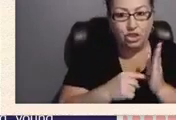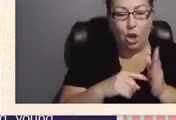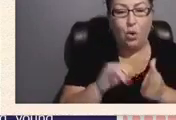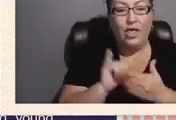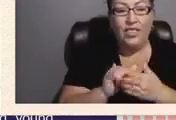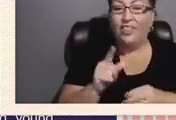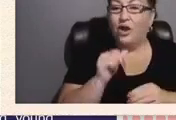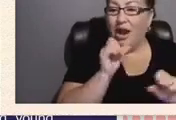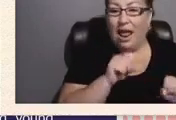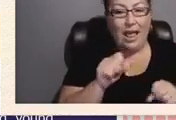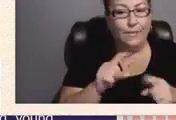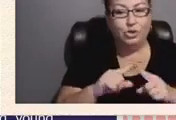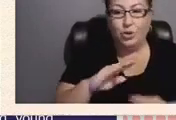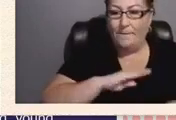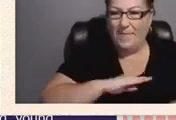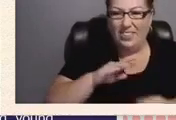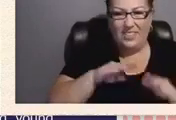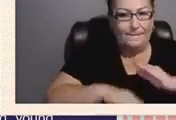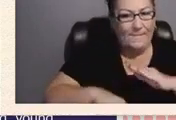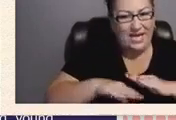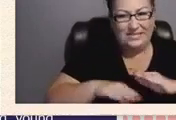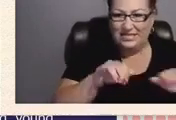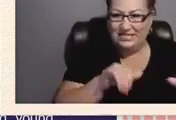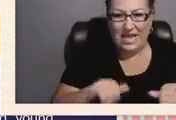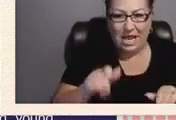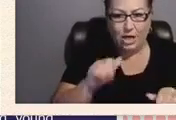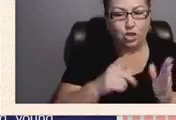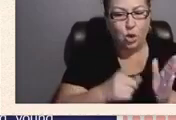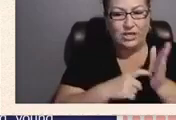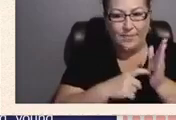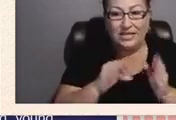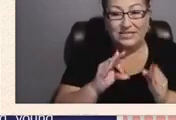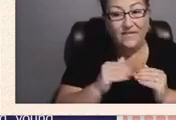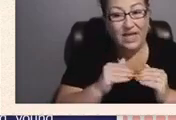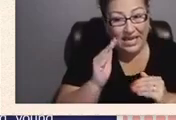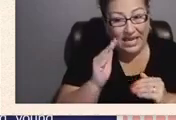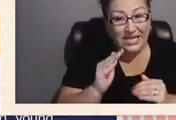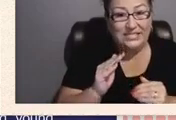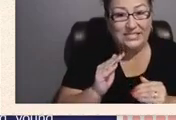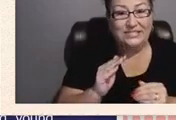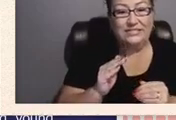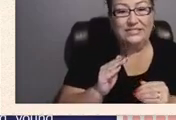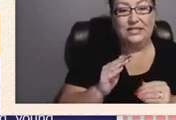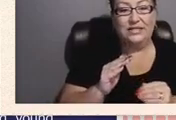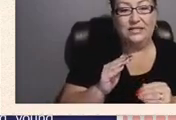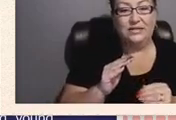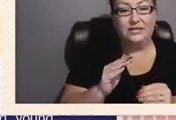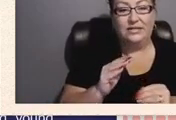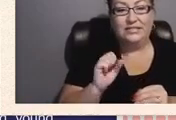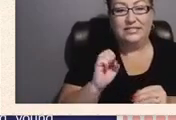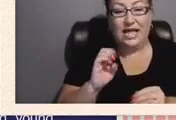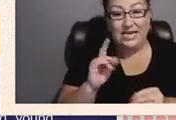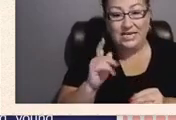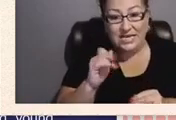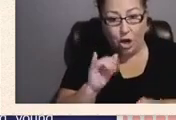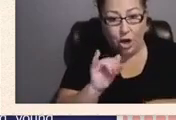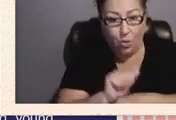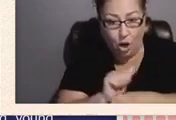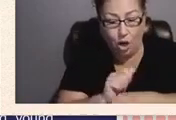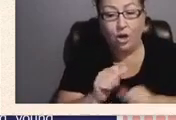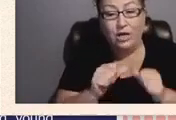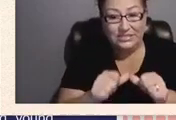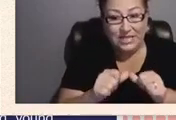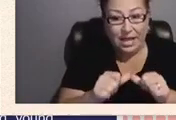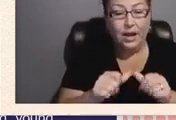to meet the basic standards or demands of at least sedentary work on a sustained basis, or unable to